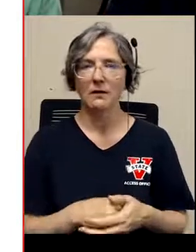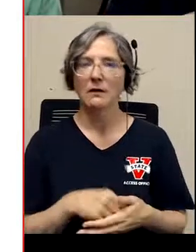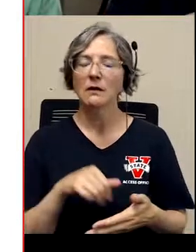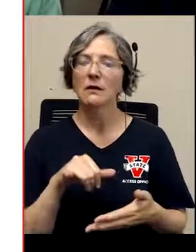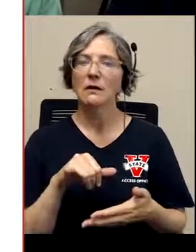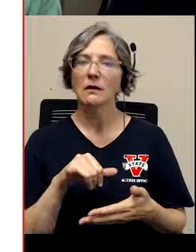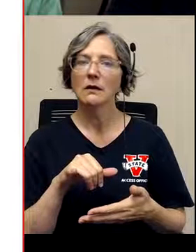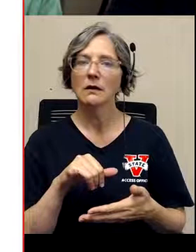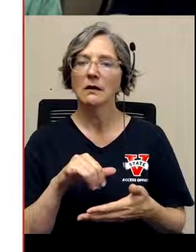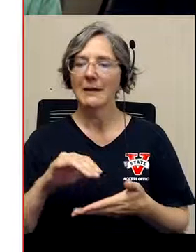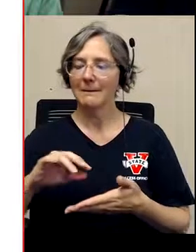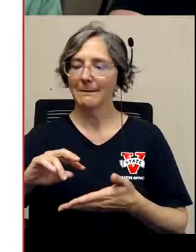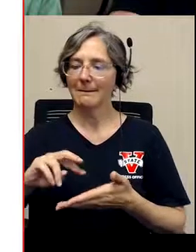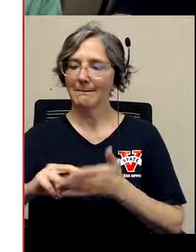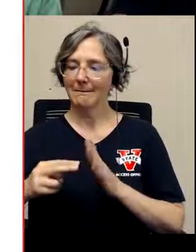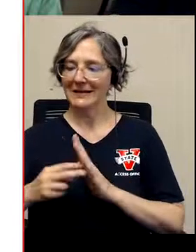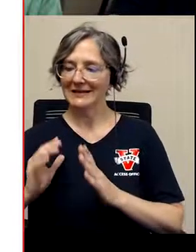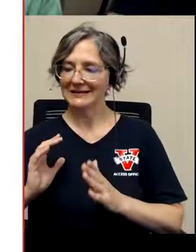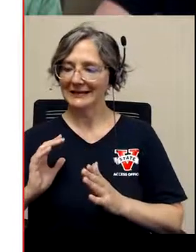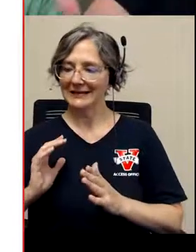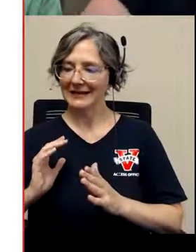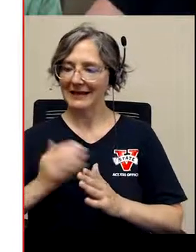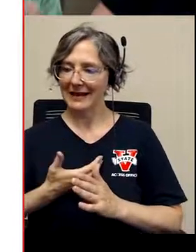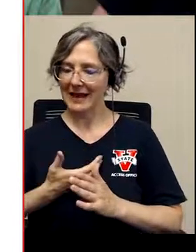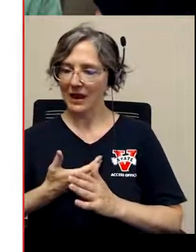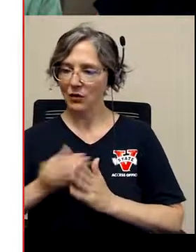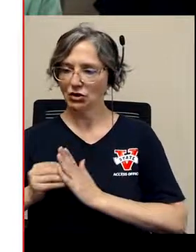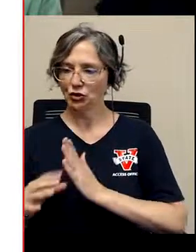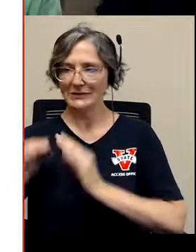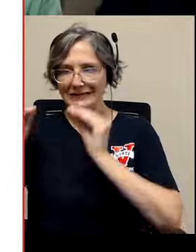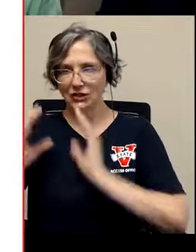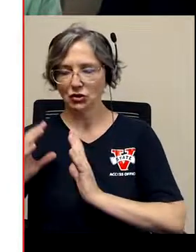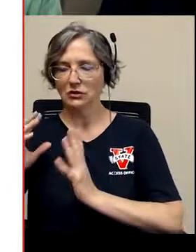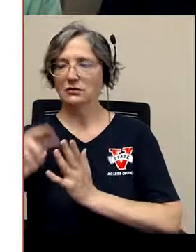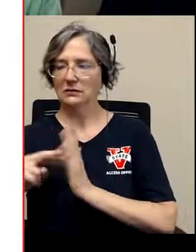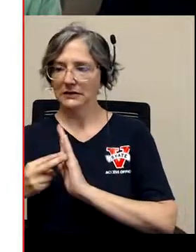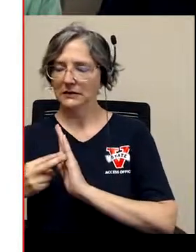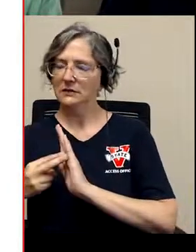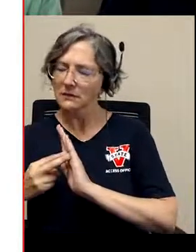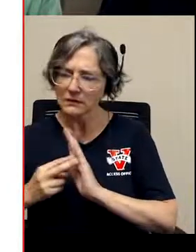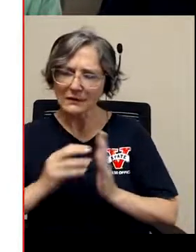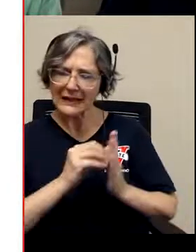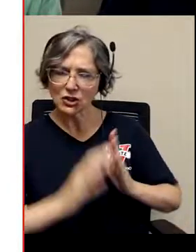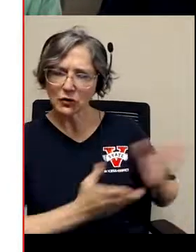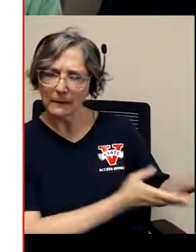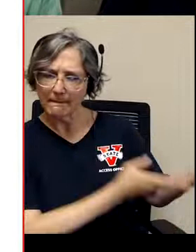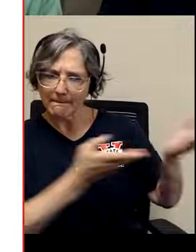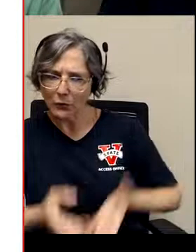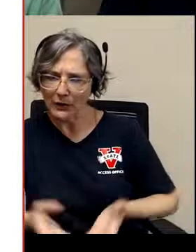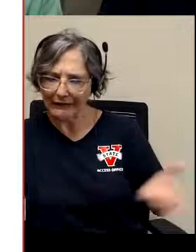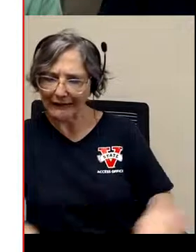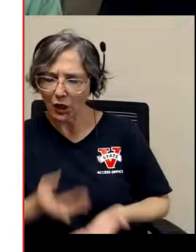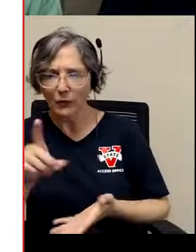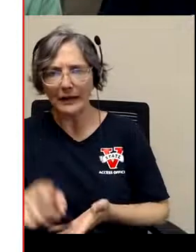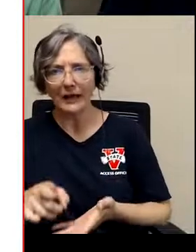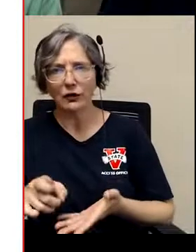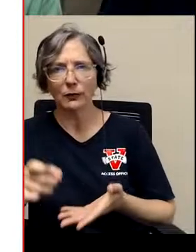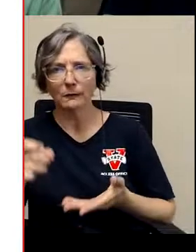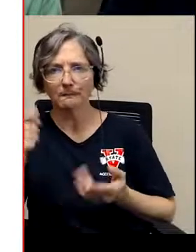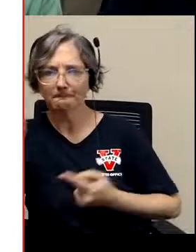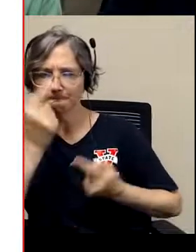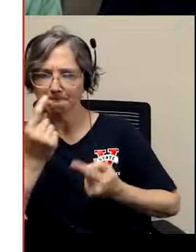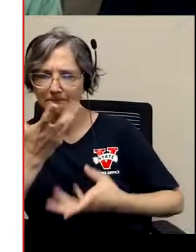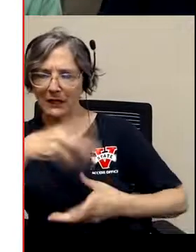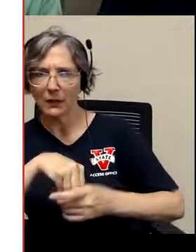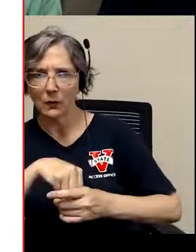our candidates to consider, what is that student bringing into the class that we need to consider? How will